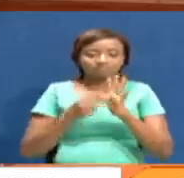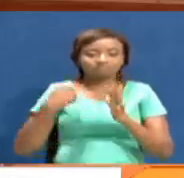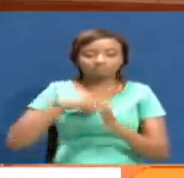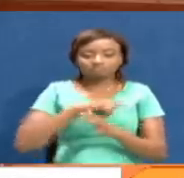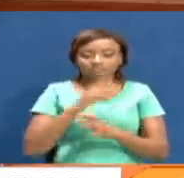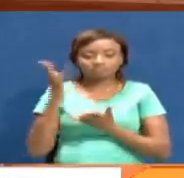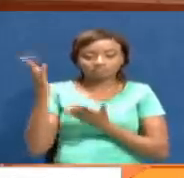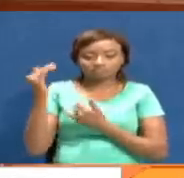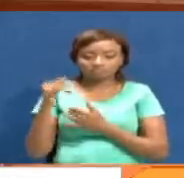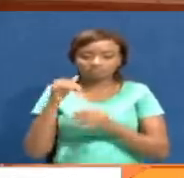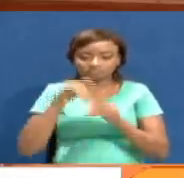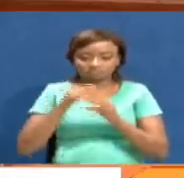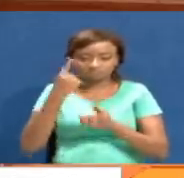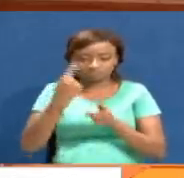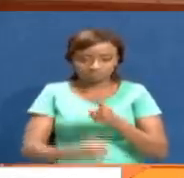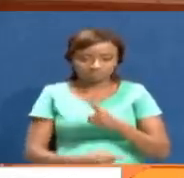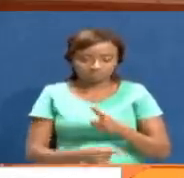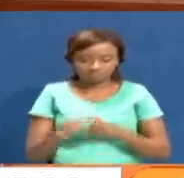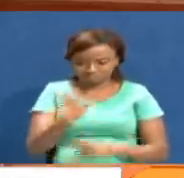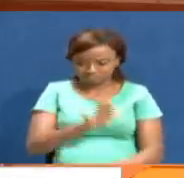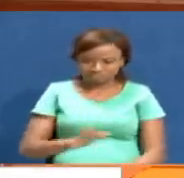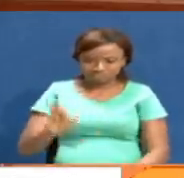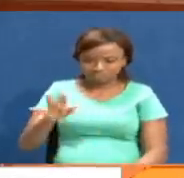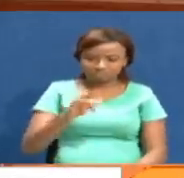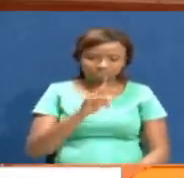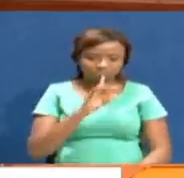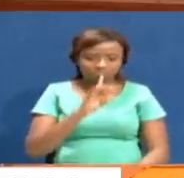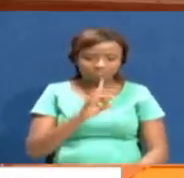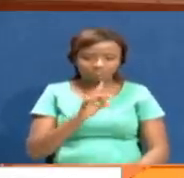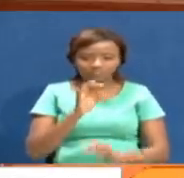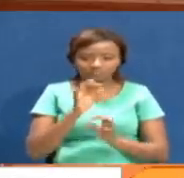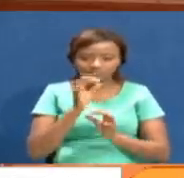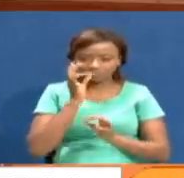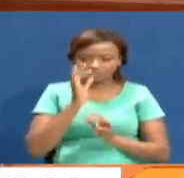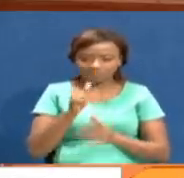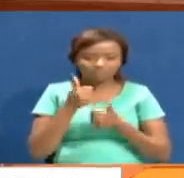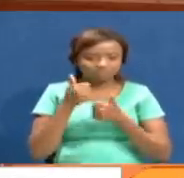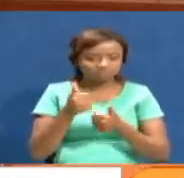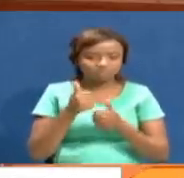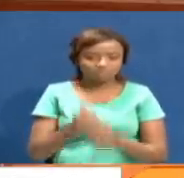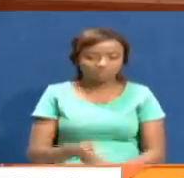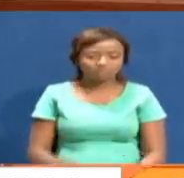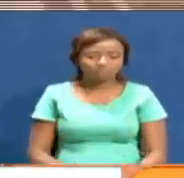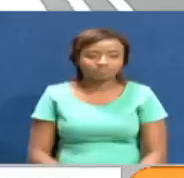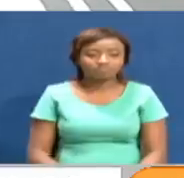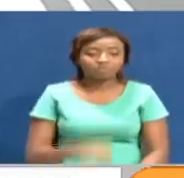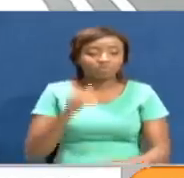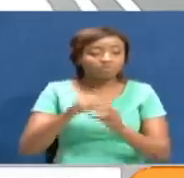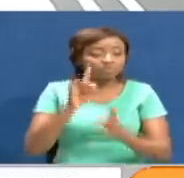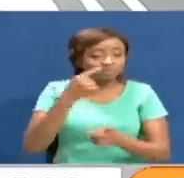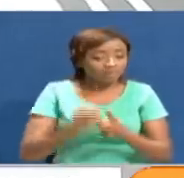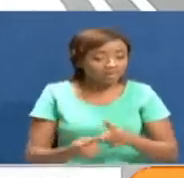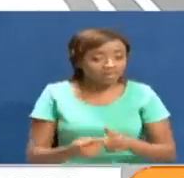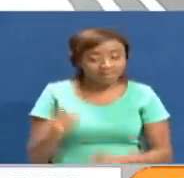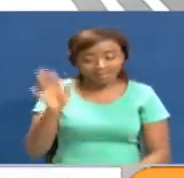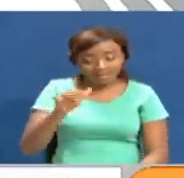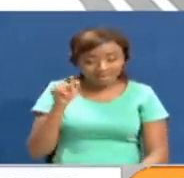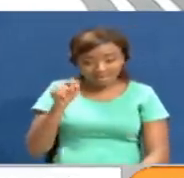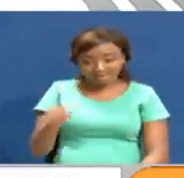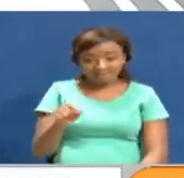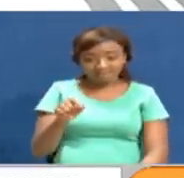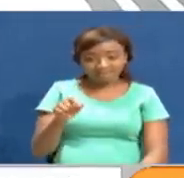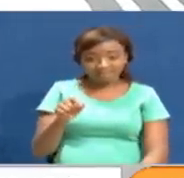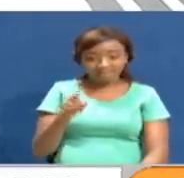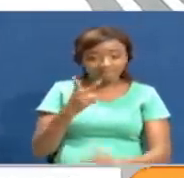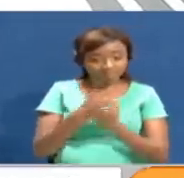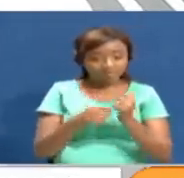1 year, Mukuru will be a modern living estate, upgraded from the slums. In a year? In a year. Mukuru kwa Ruben, Mukuru